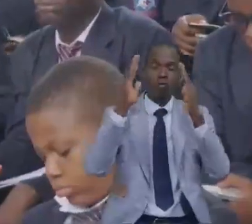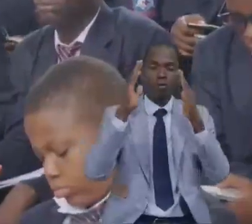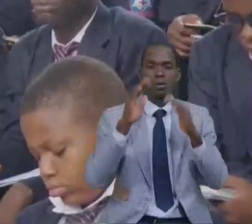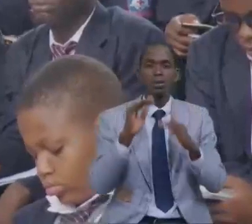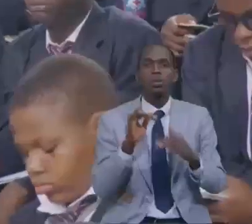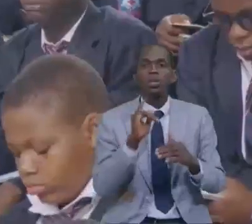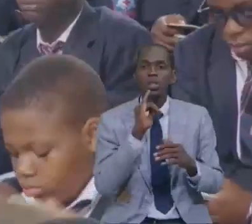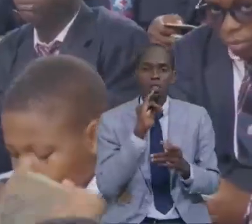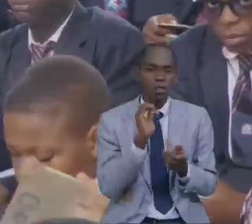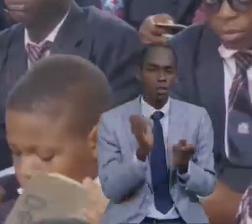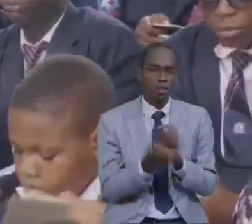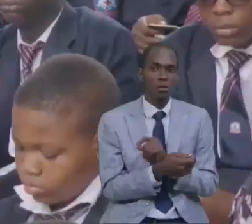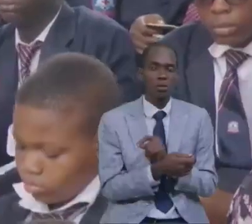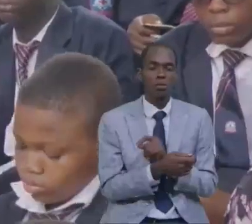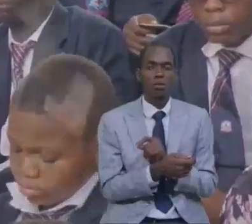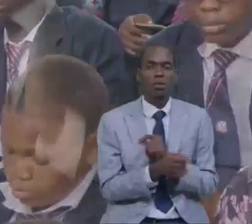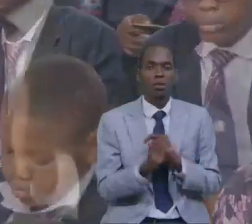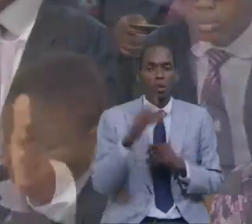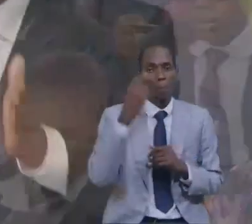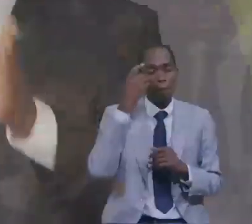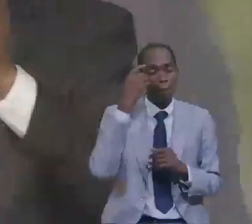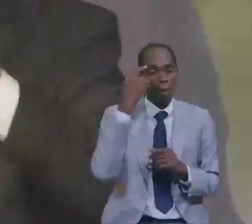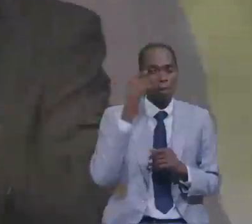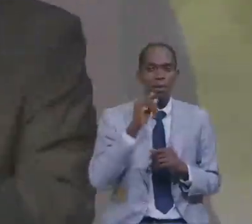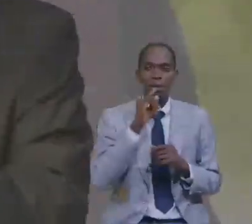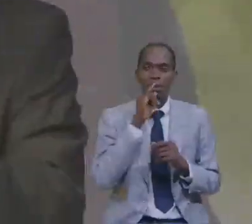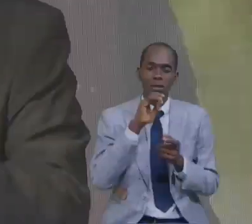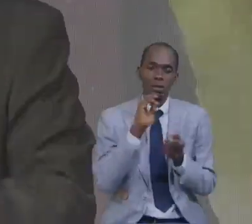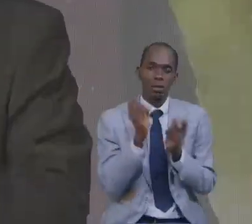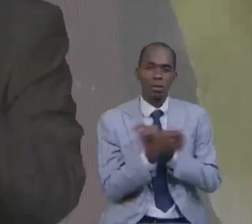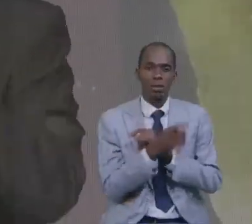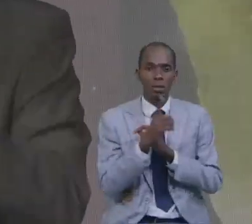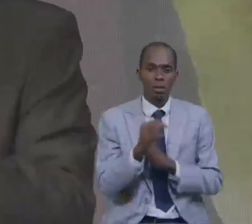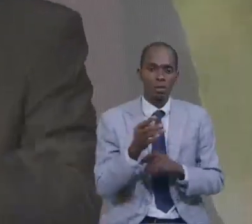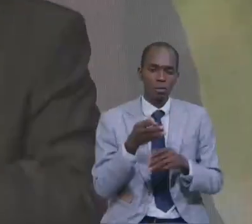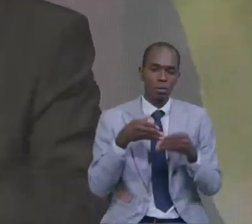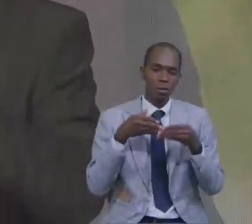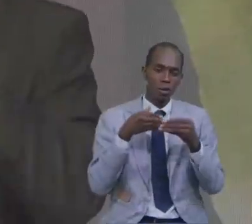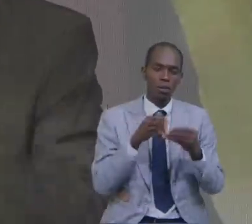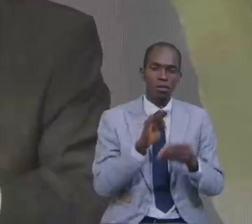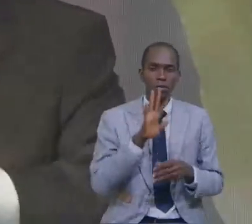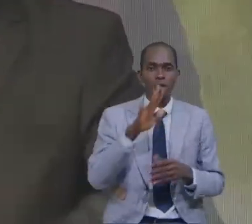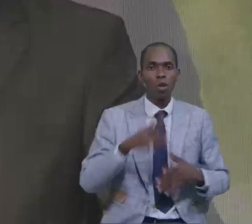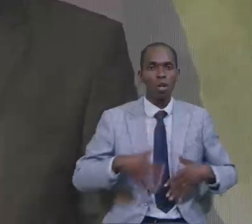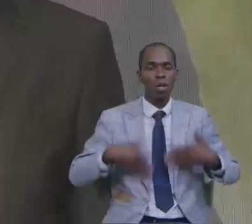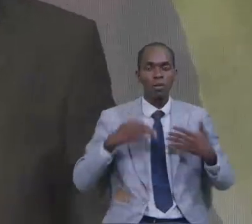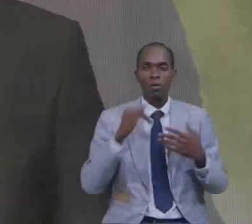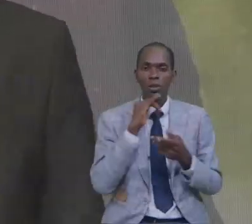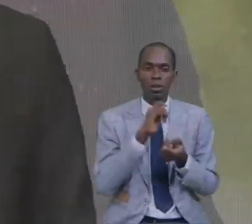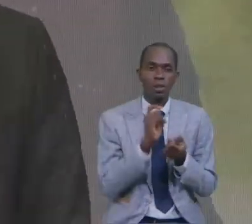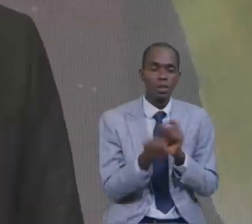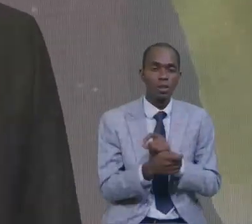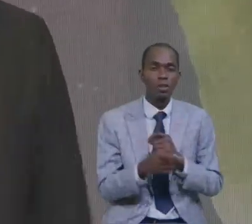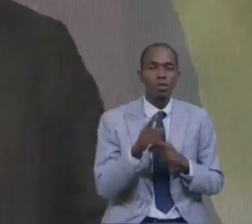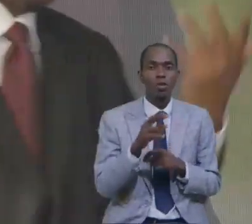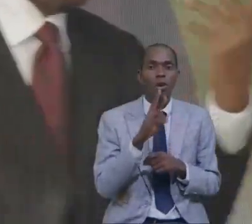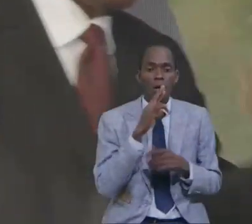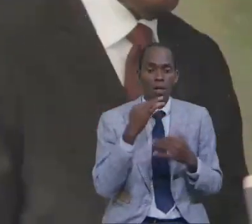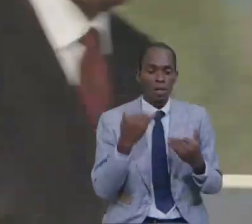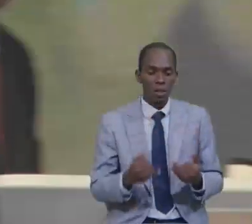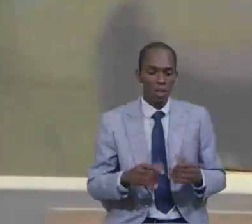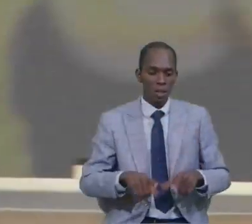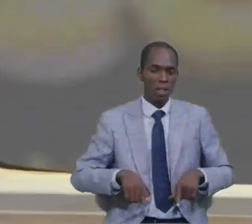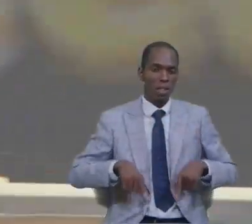now living the way Christ would live if Christ were here on earth. And